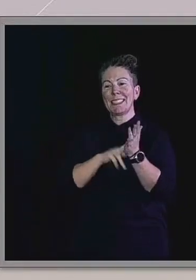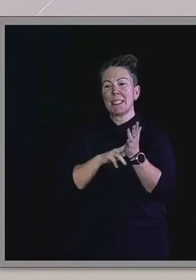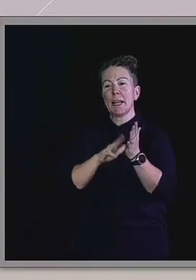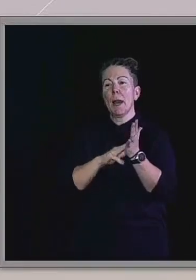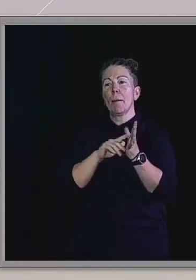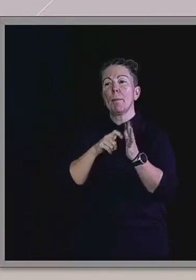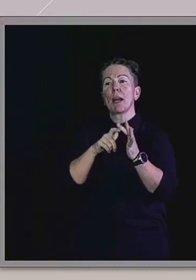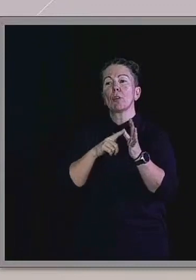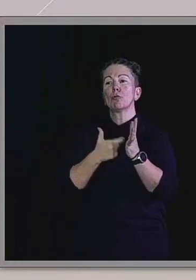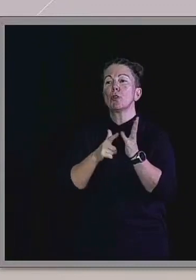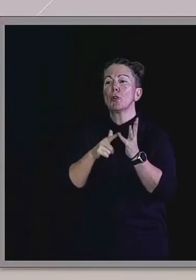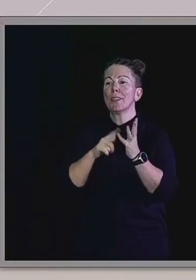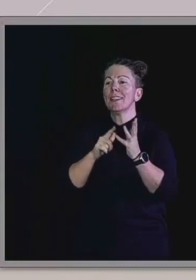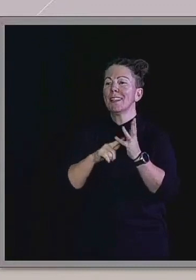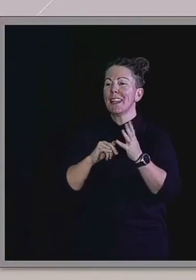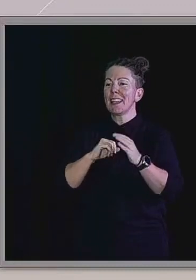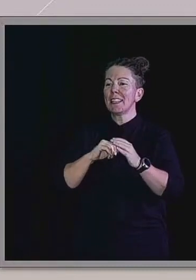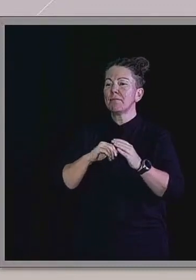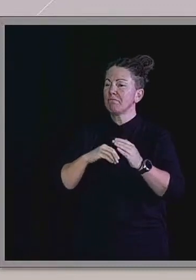season of fertility.